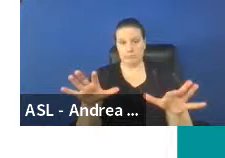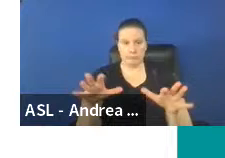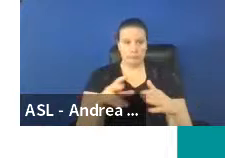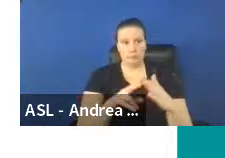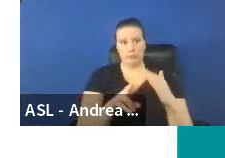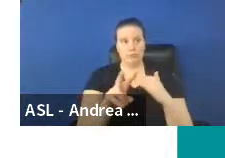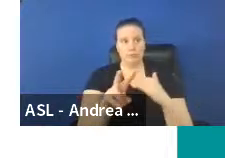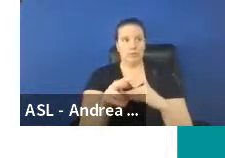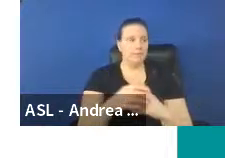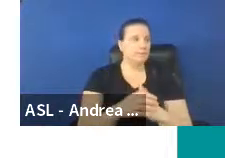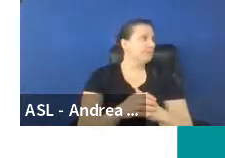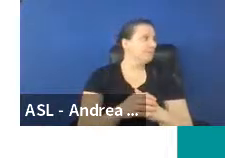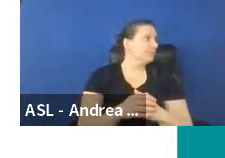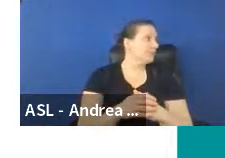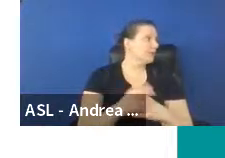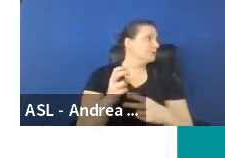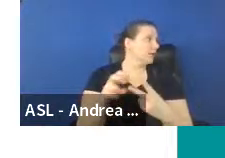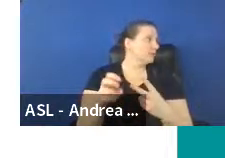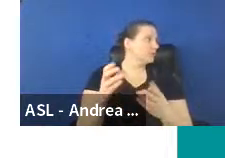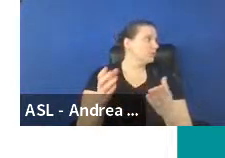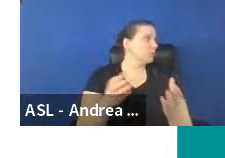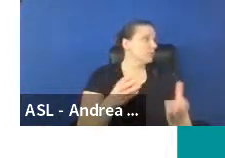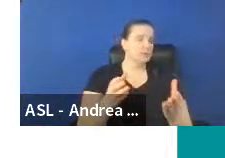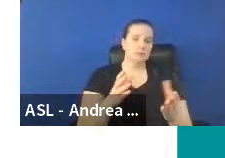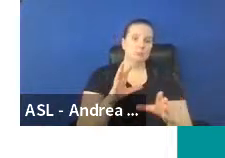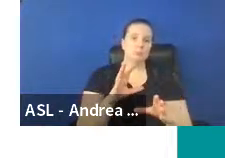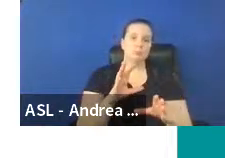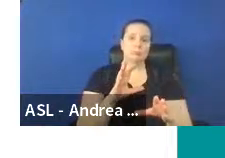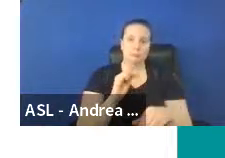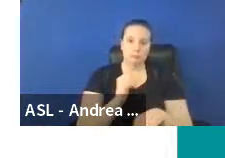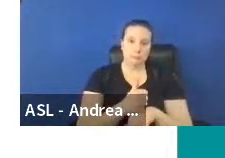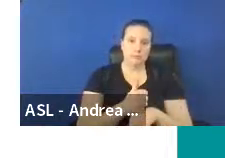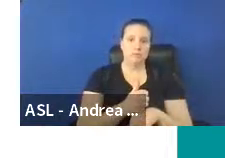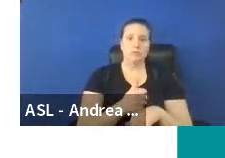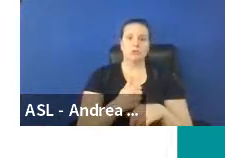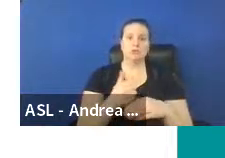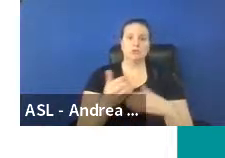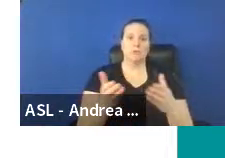projected transit services and existing transit services